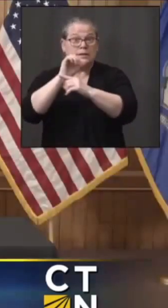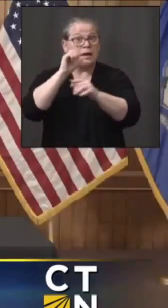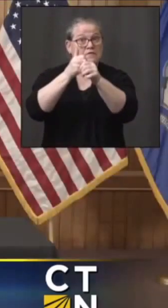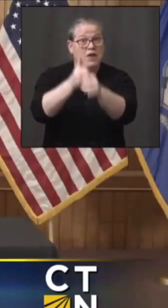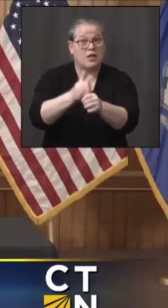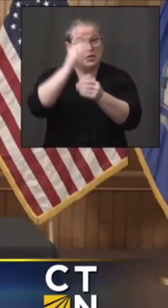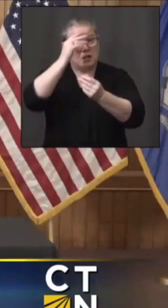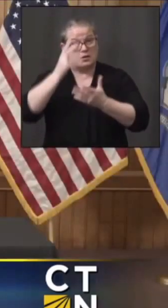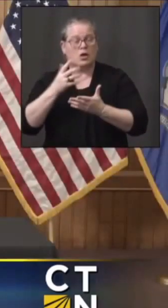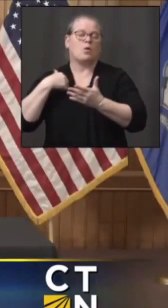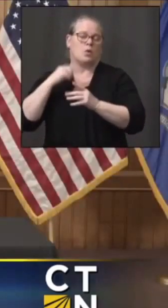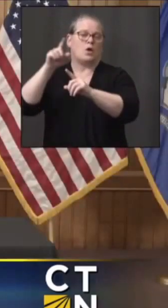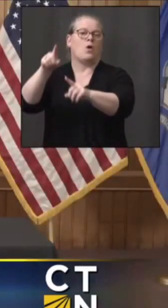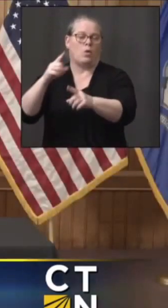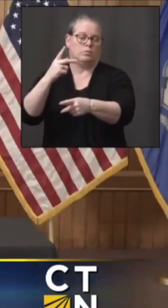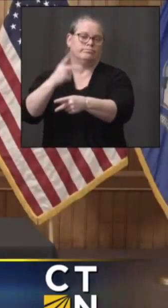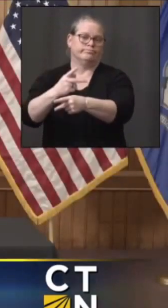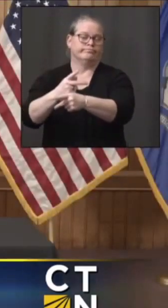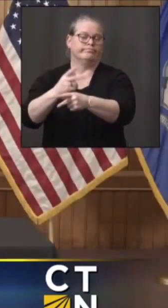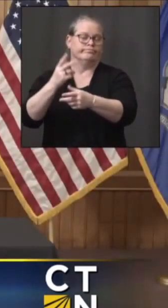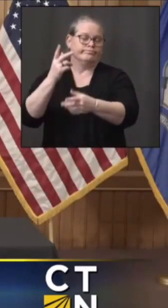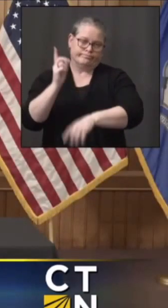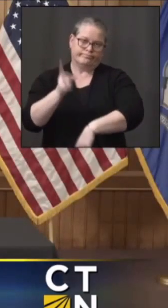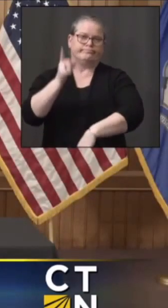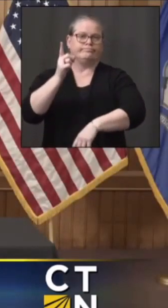Thanks, Michelle. Over to you, Max.